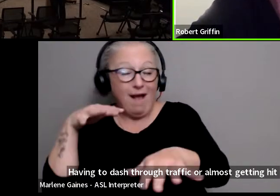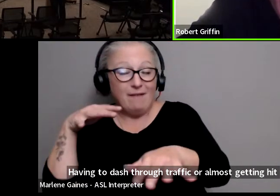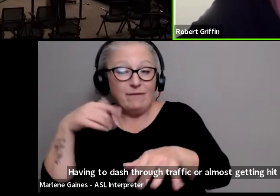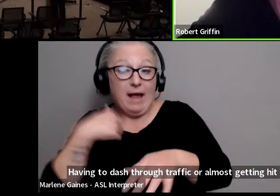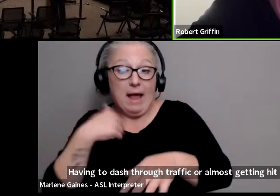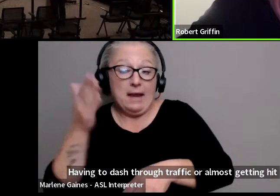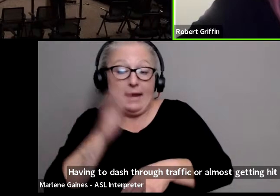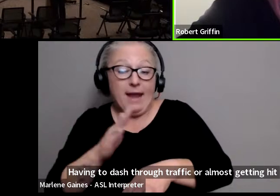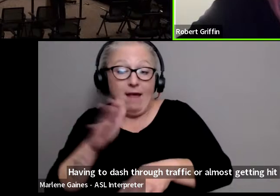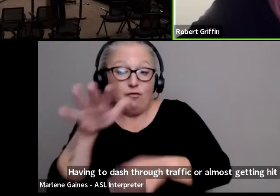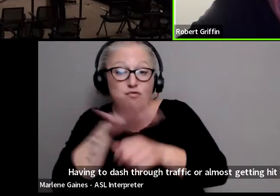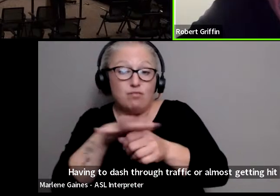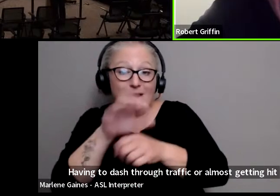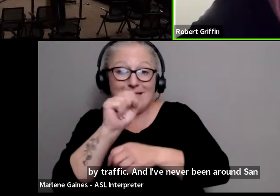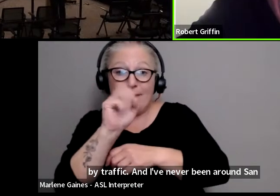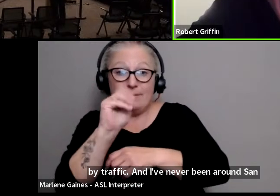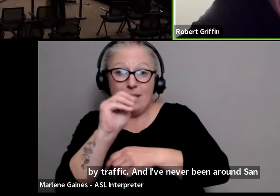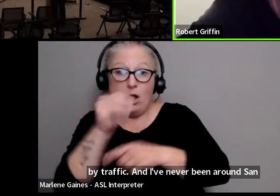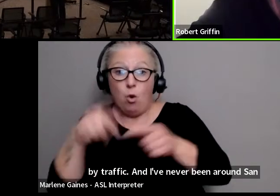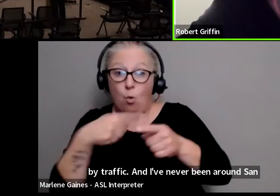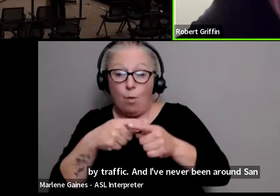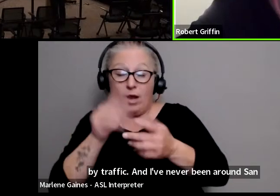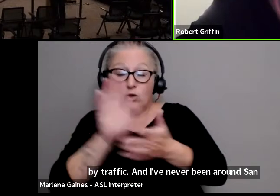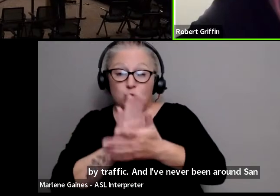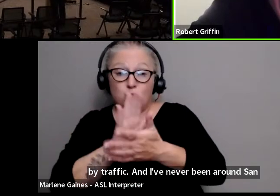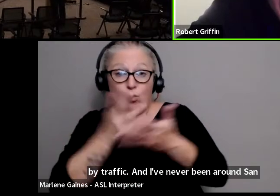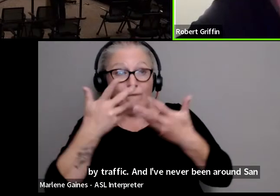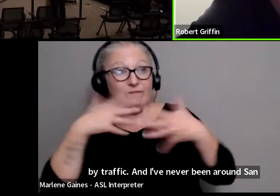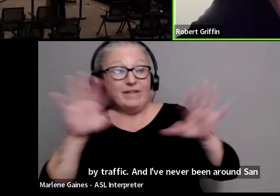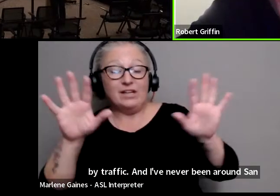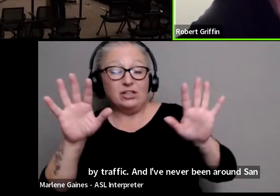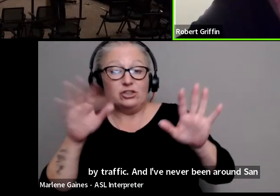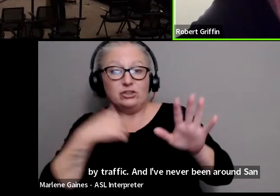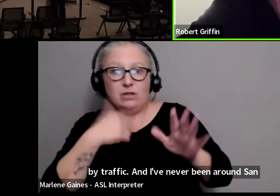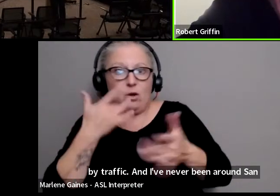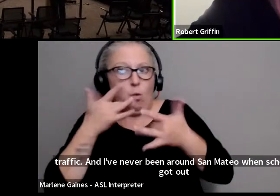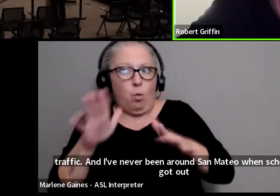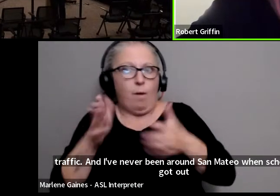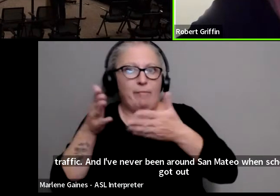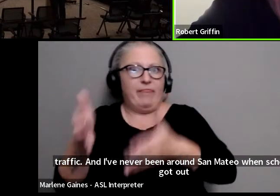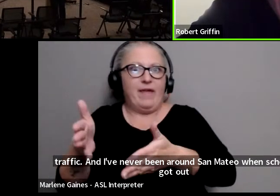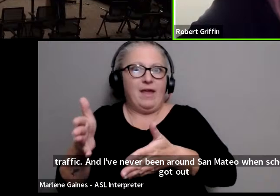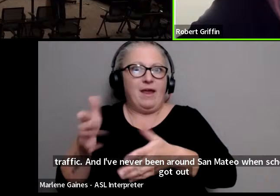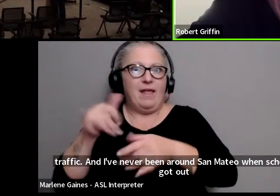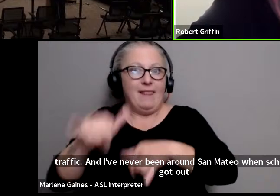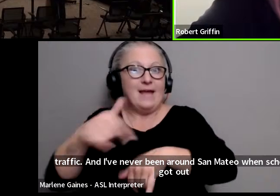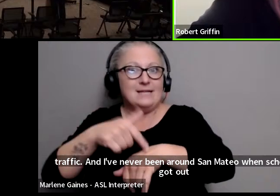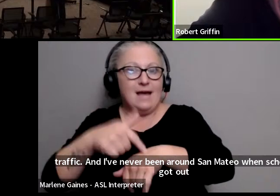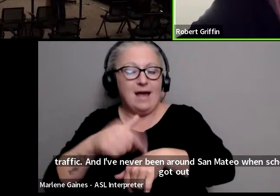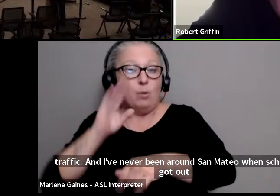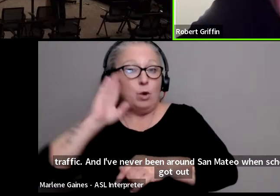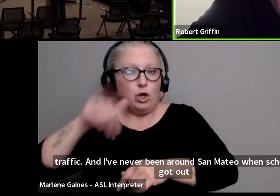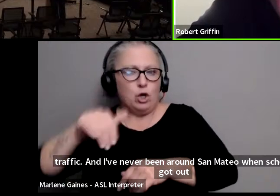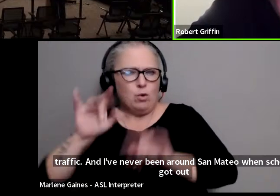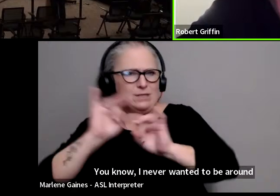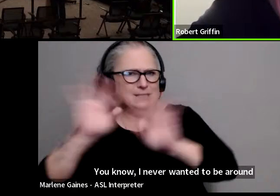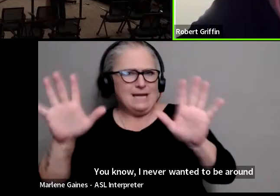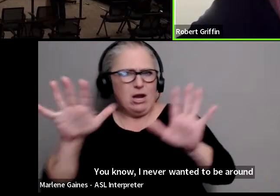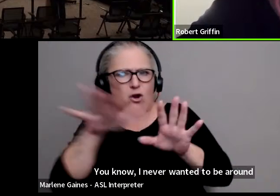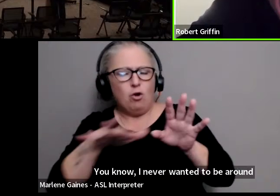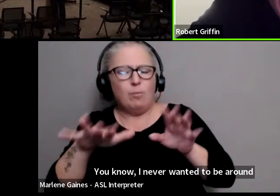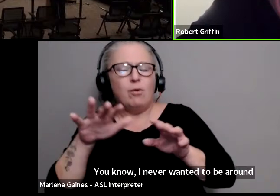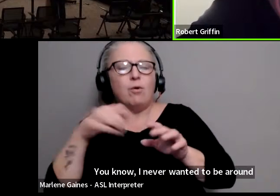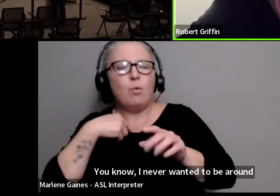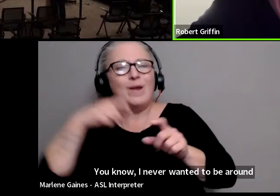been around San Mateo when school got out. I never wanted to be around there, and we know how terrible it is. But I think